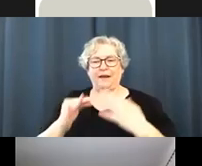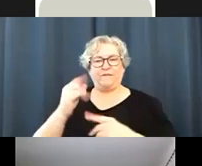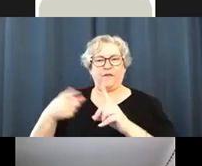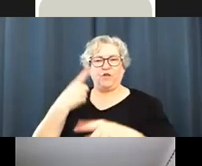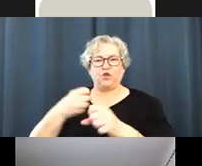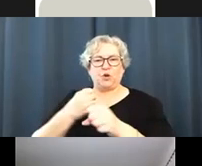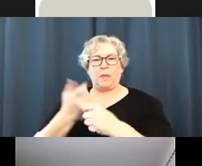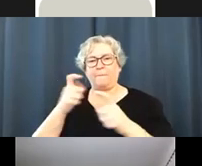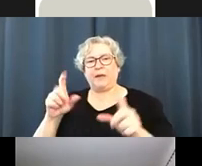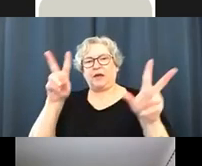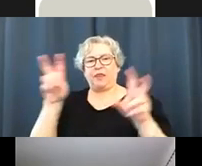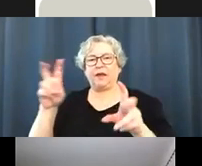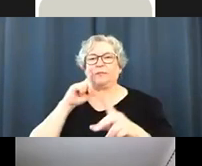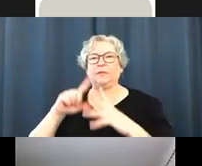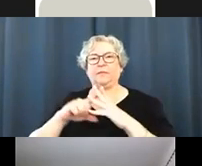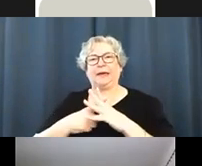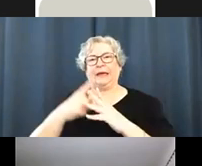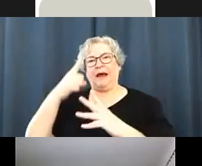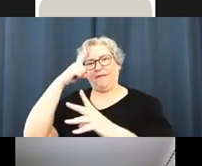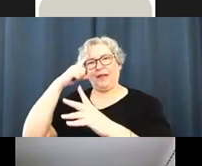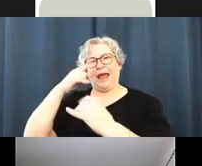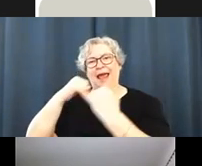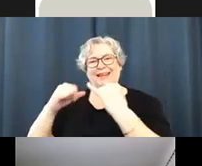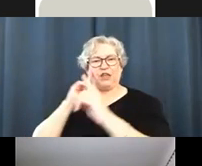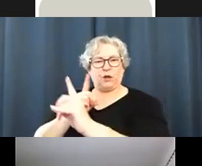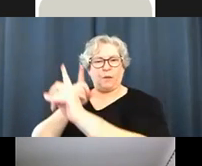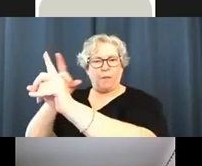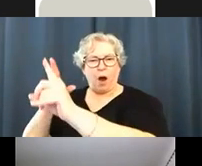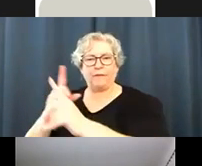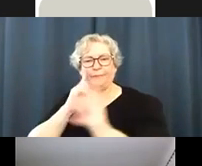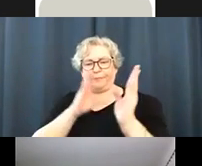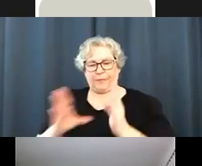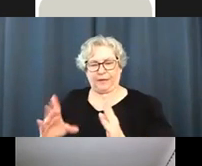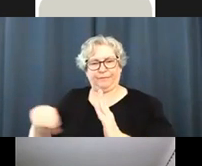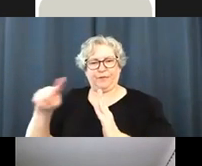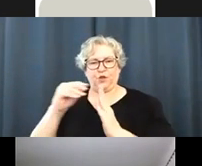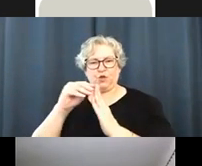our big theme, was beginning with the end in mind as a way to plan for the future of the student.